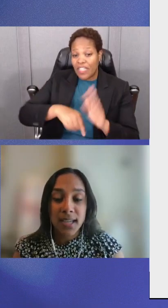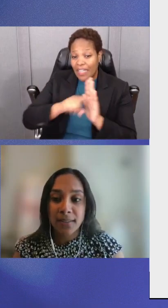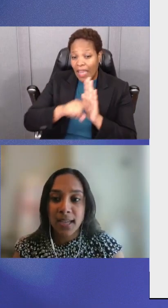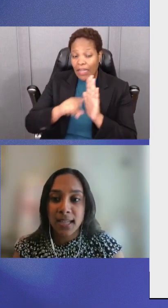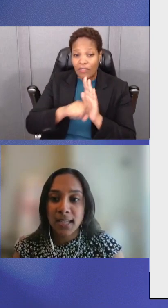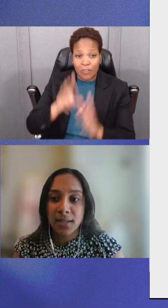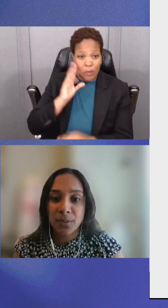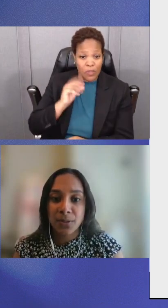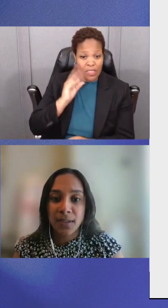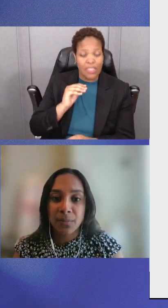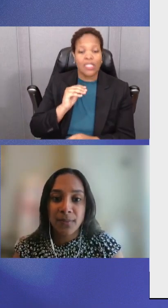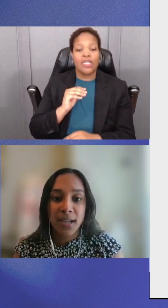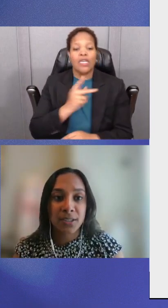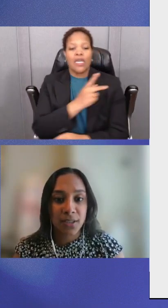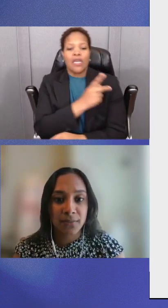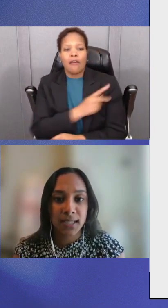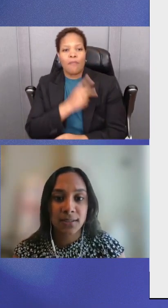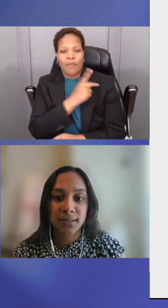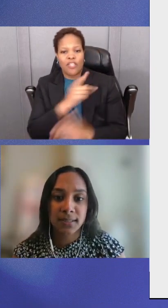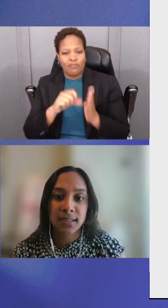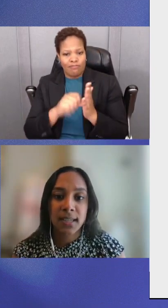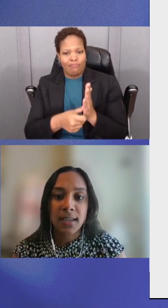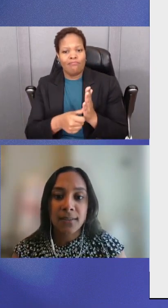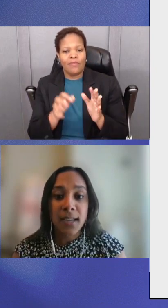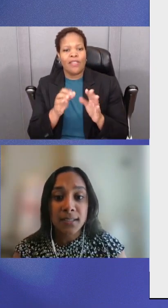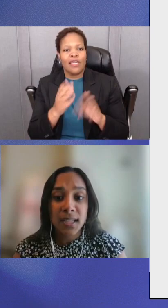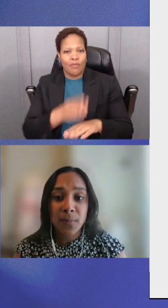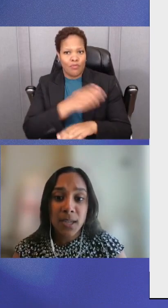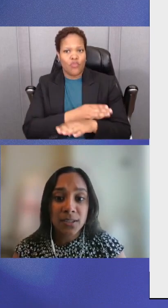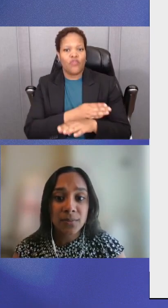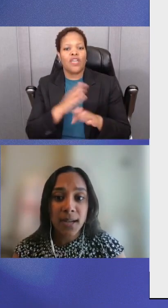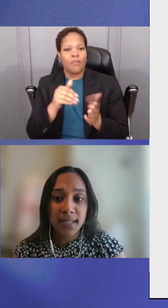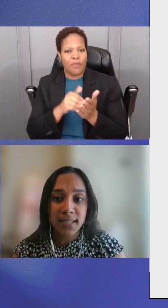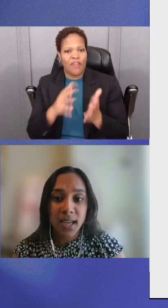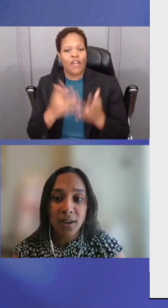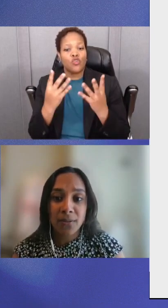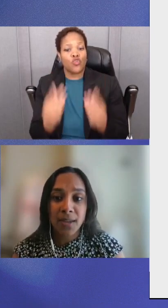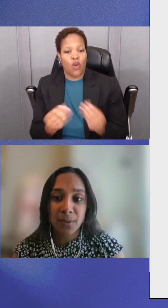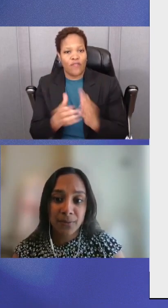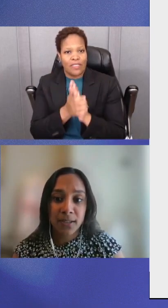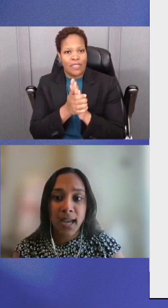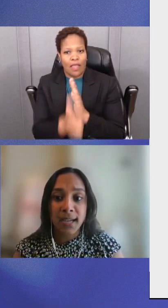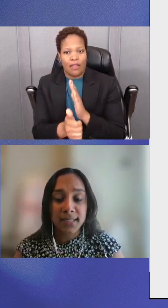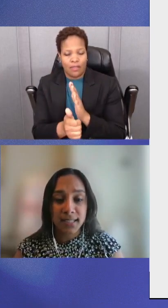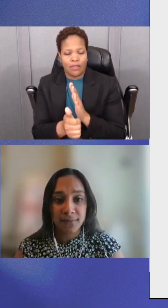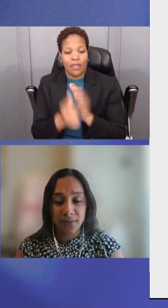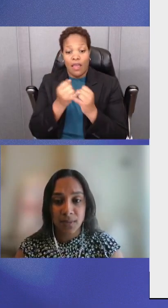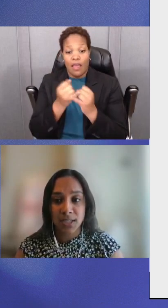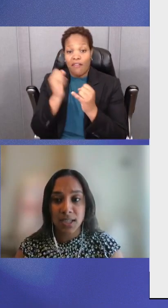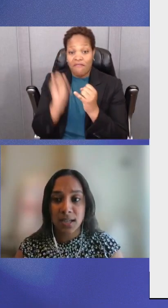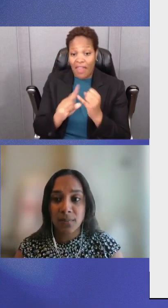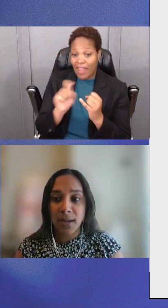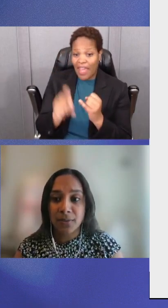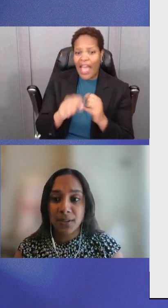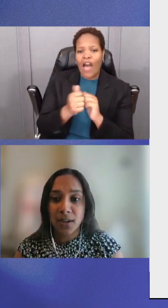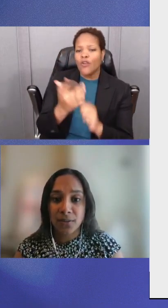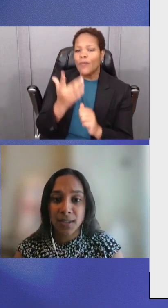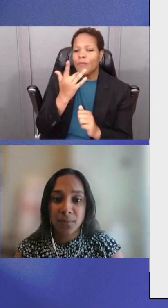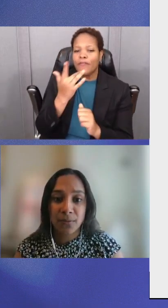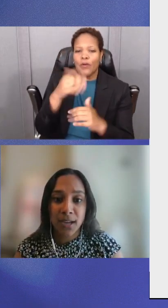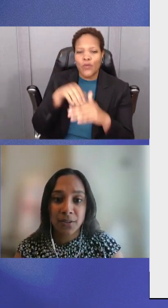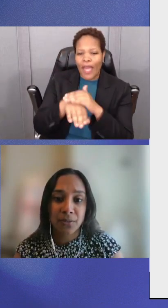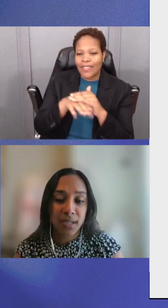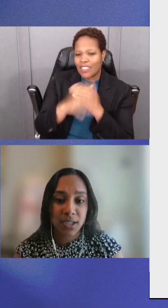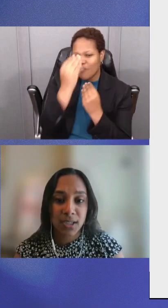patients highlighted improving provider soft skills. Finally, patients were asked how they prefer to access information about their